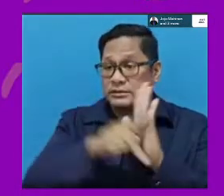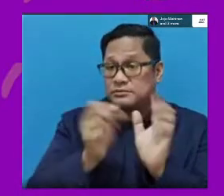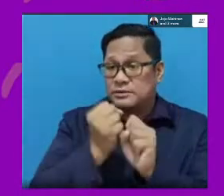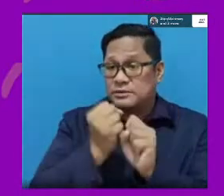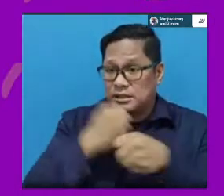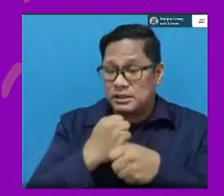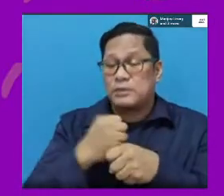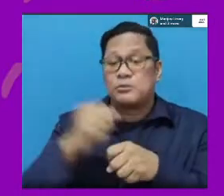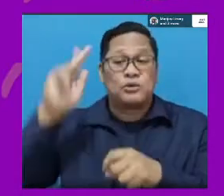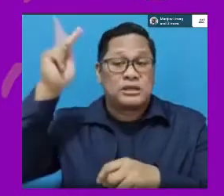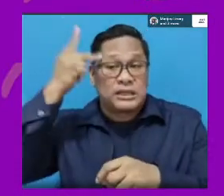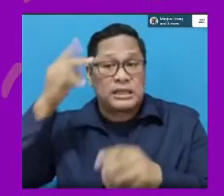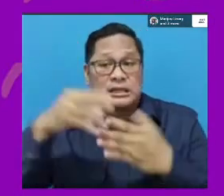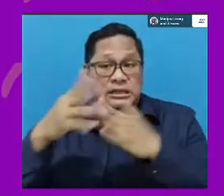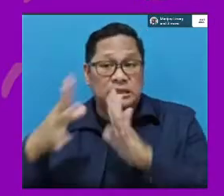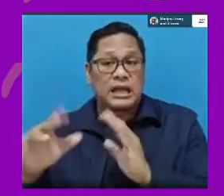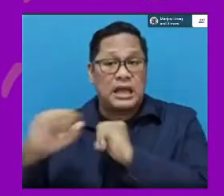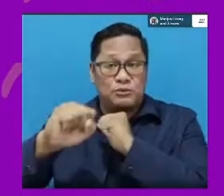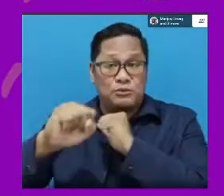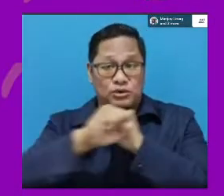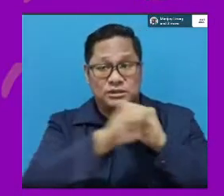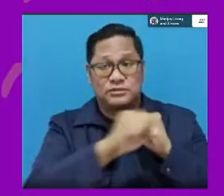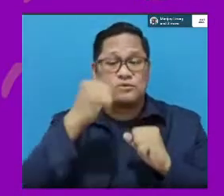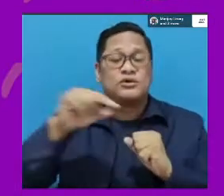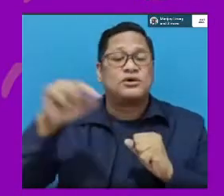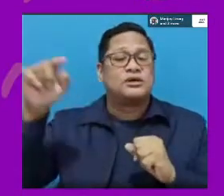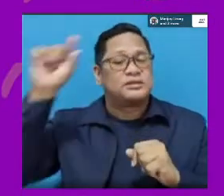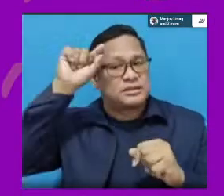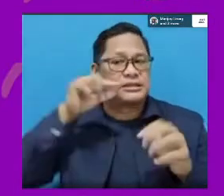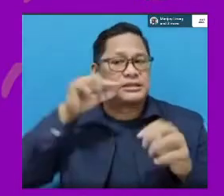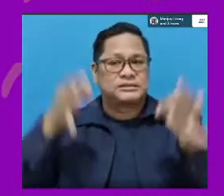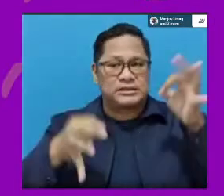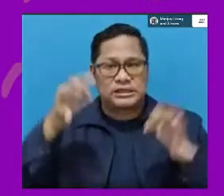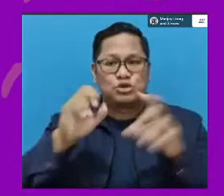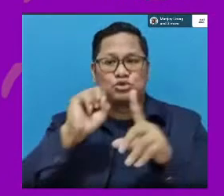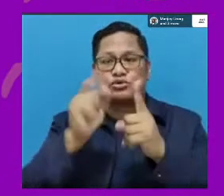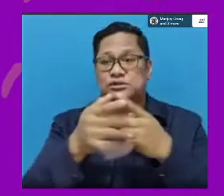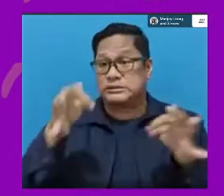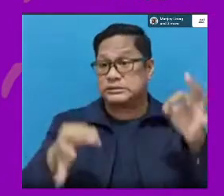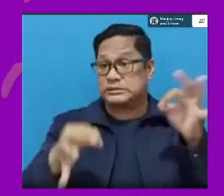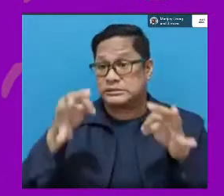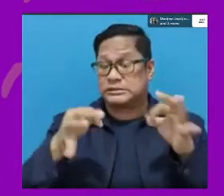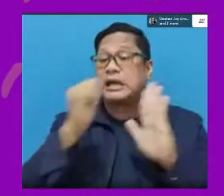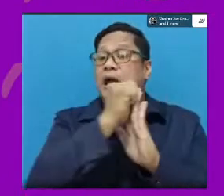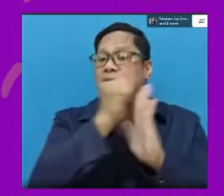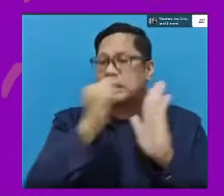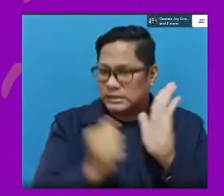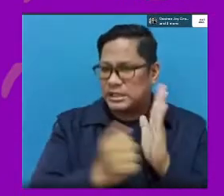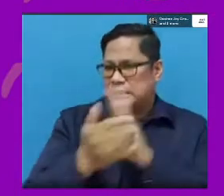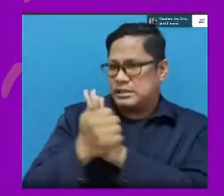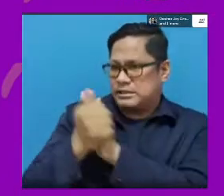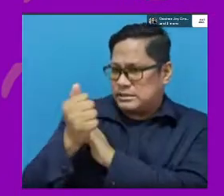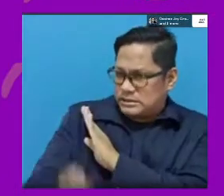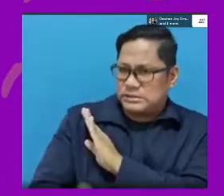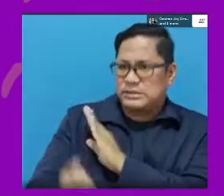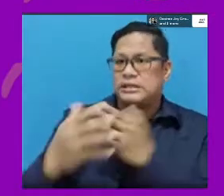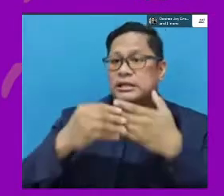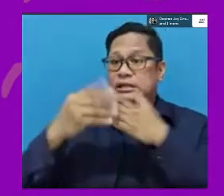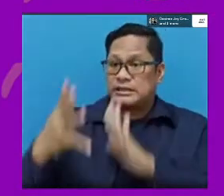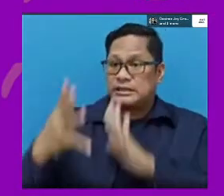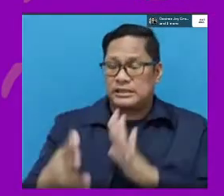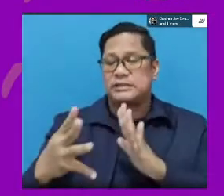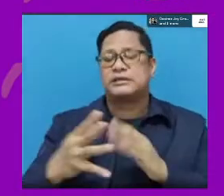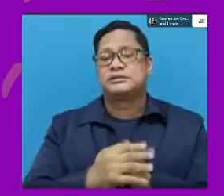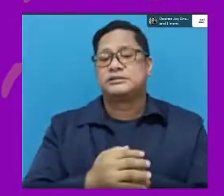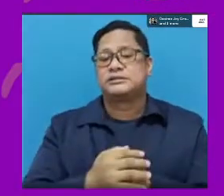leaders, advocates for gender justice and social justice, and academics and experts and leaders in philanthropy and the